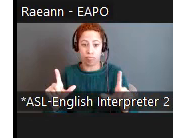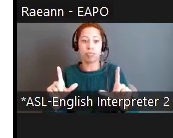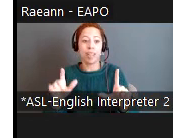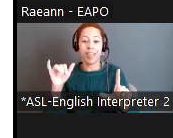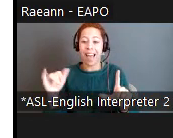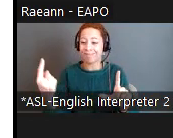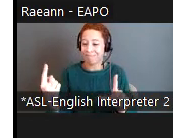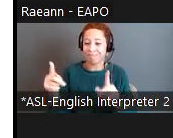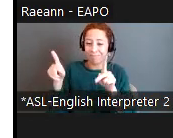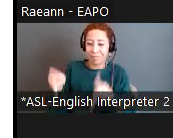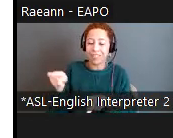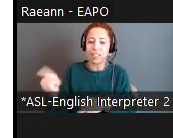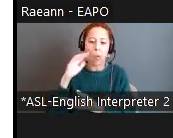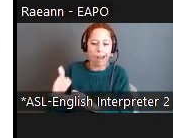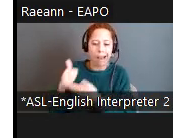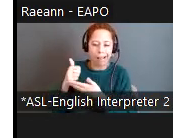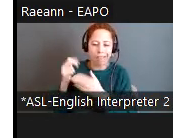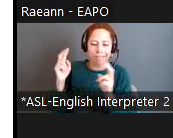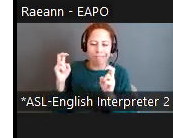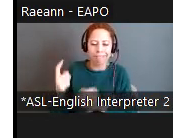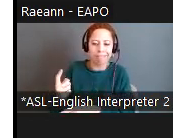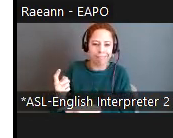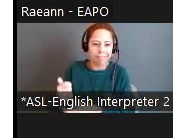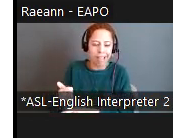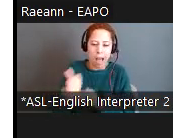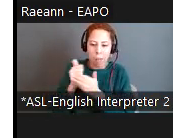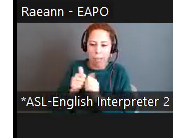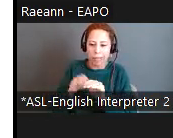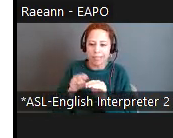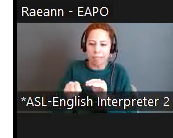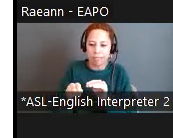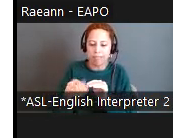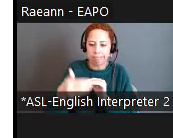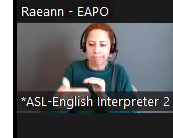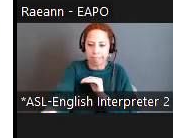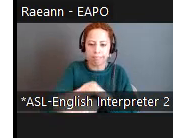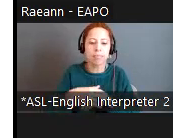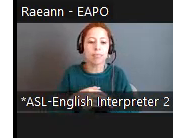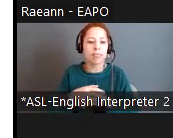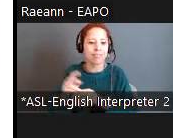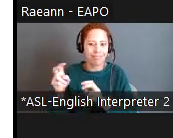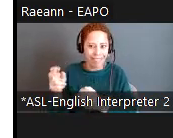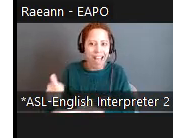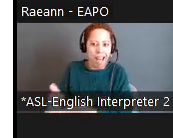you every step of the way. The program literally is to guide you on the path to making the power of attorney. They're going to give